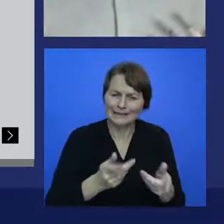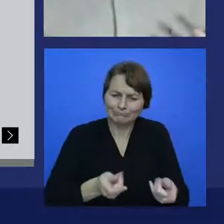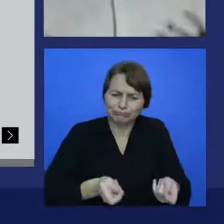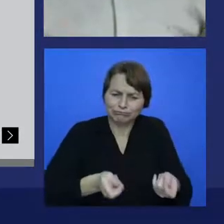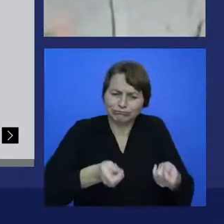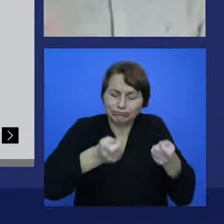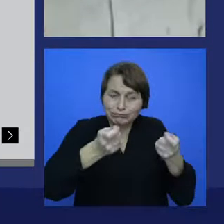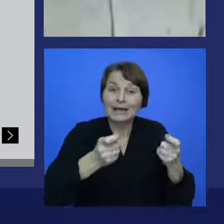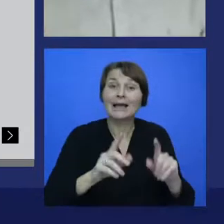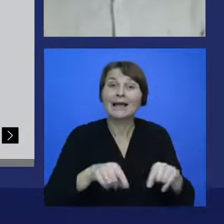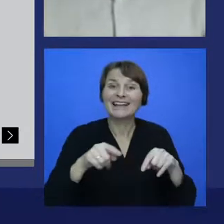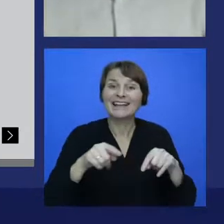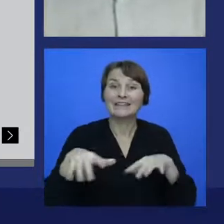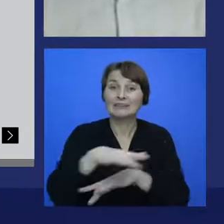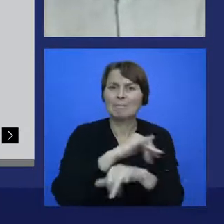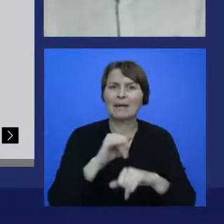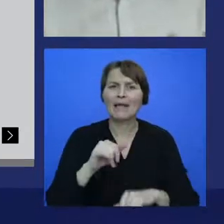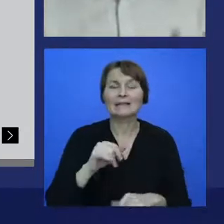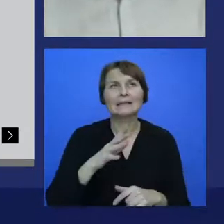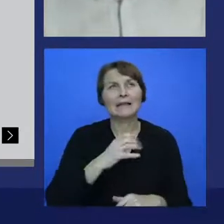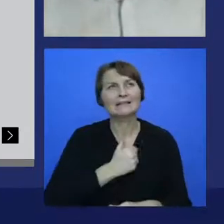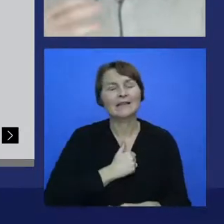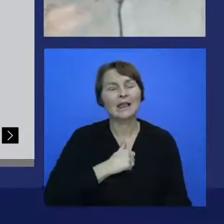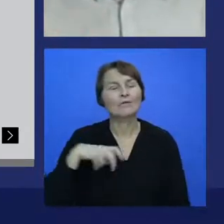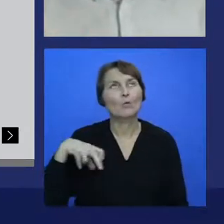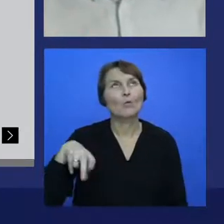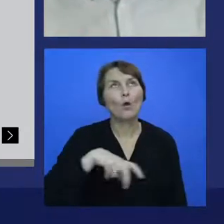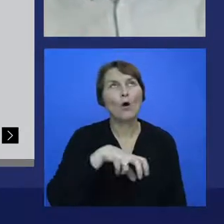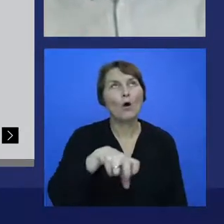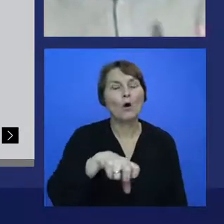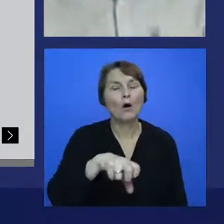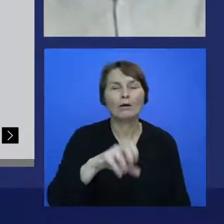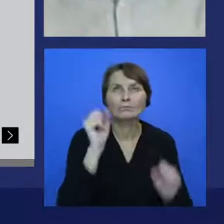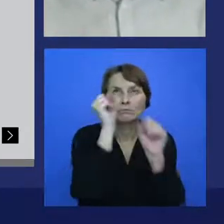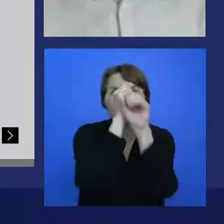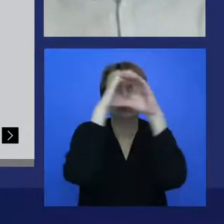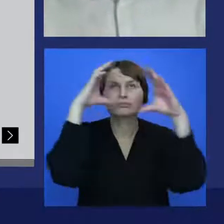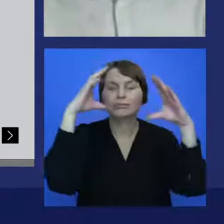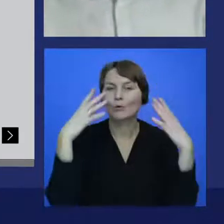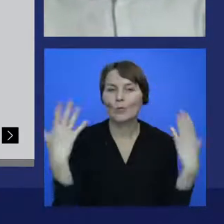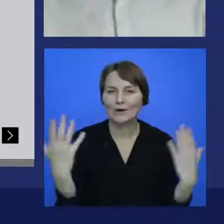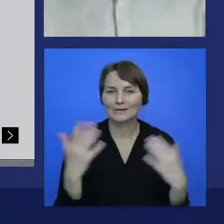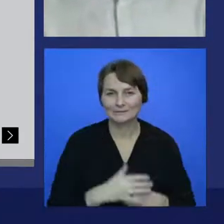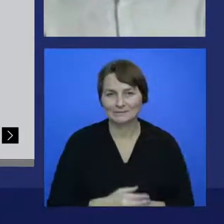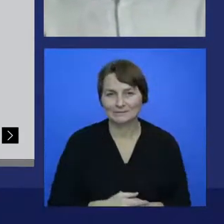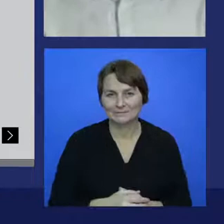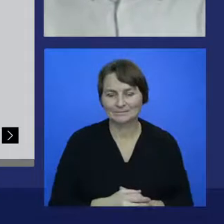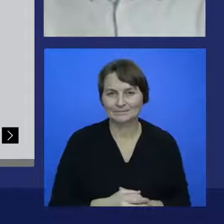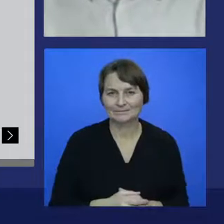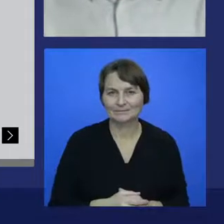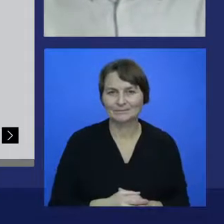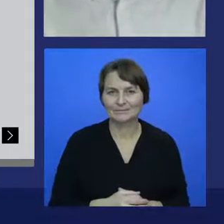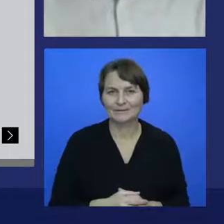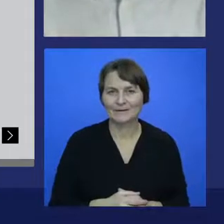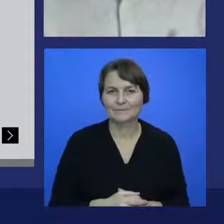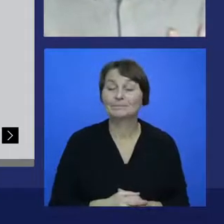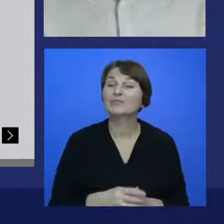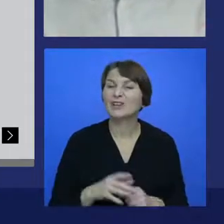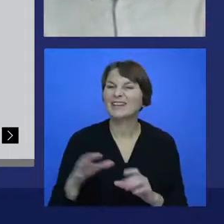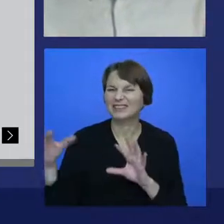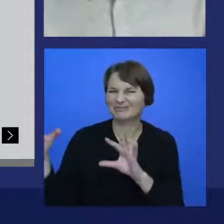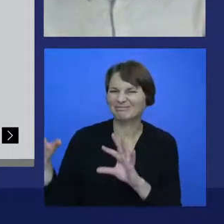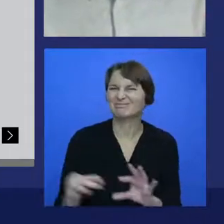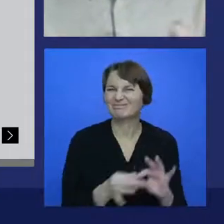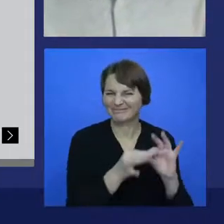space, imagine, see what it's like. And that also has, you know, this all has implications with the COVID pandemic. We can use